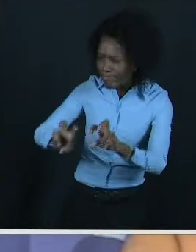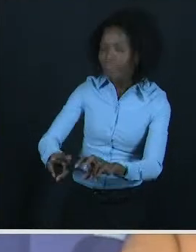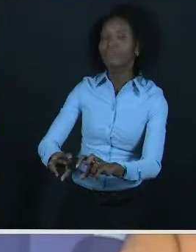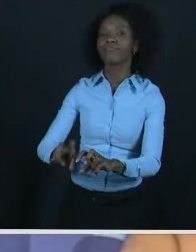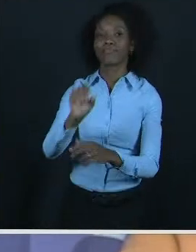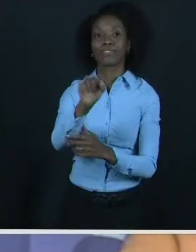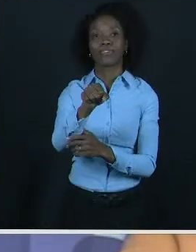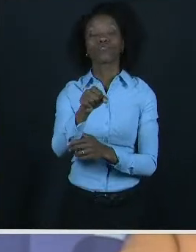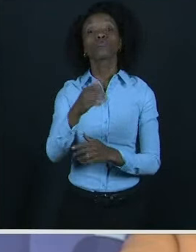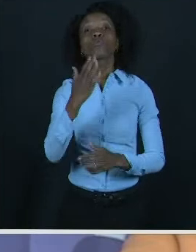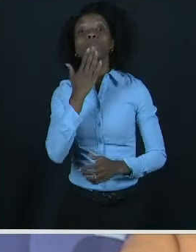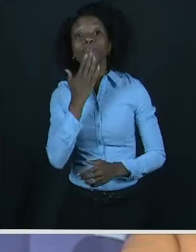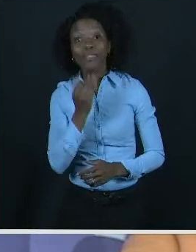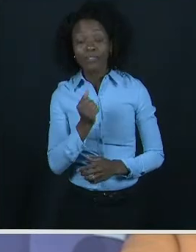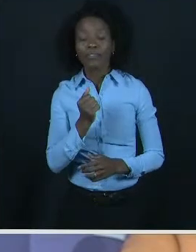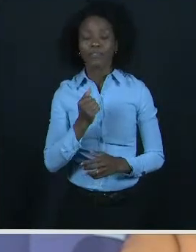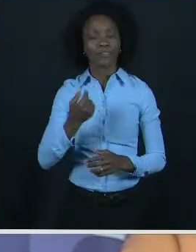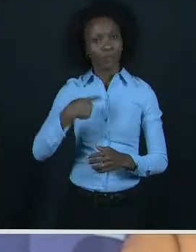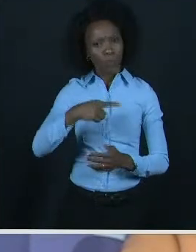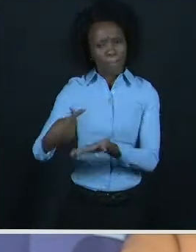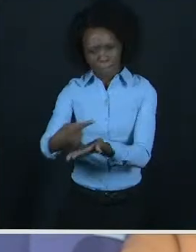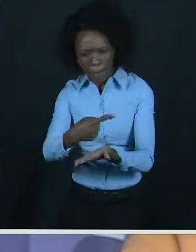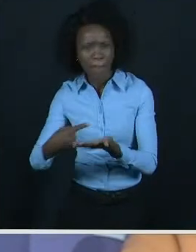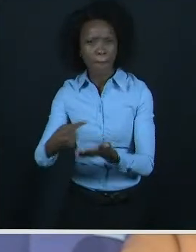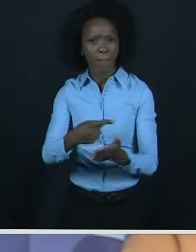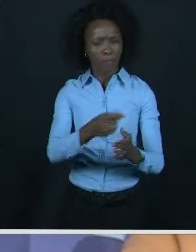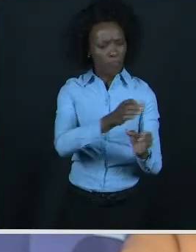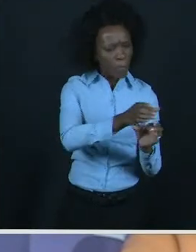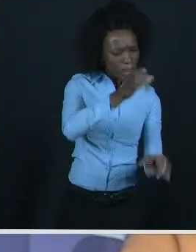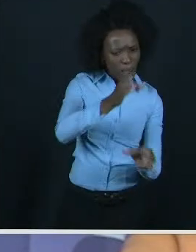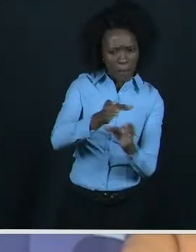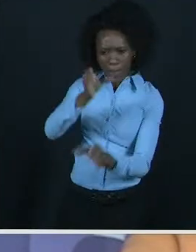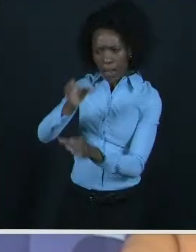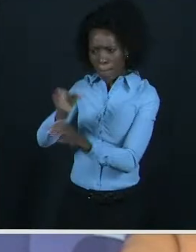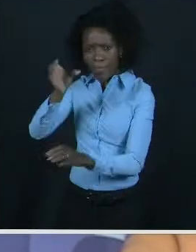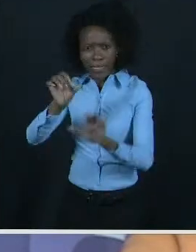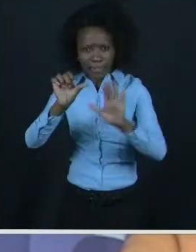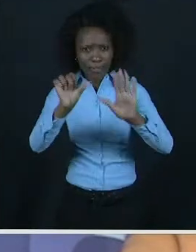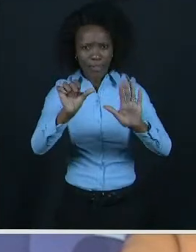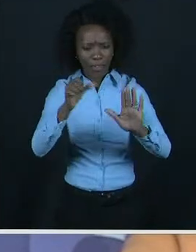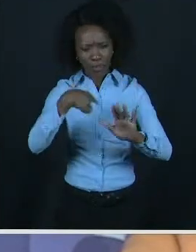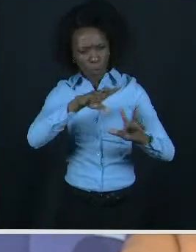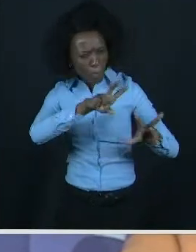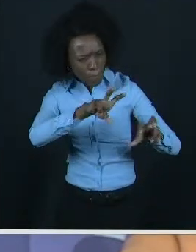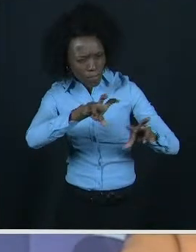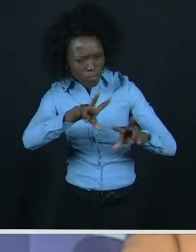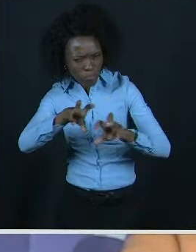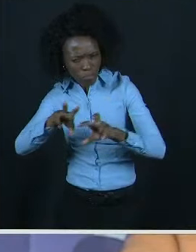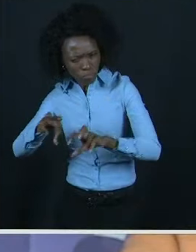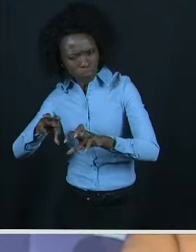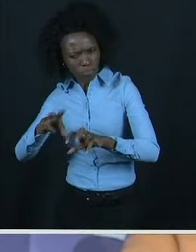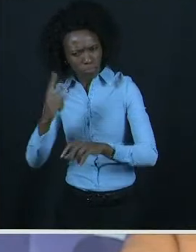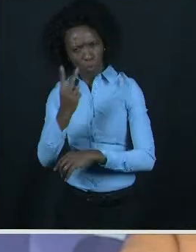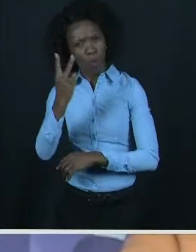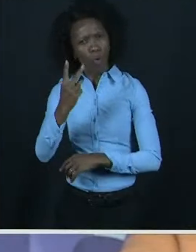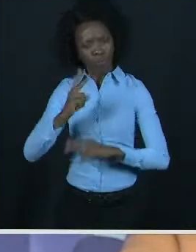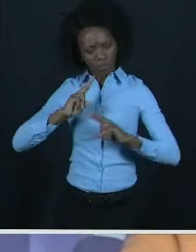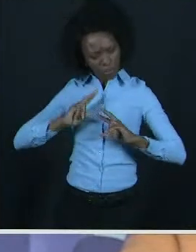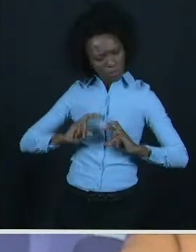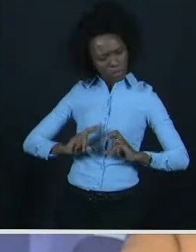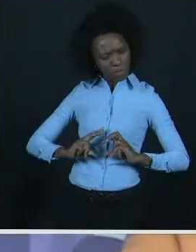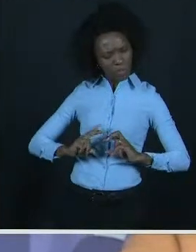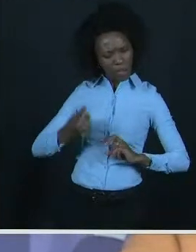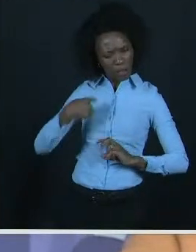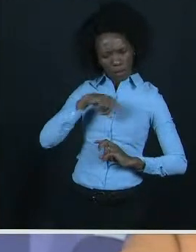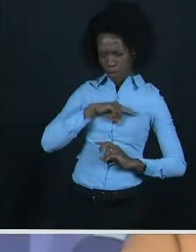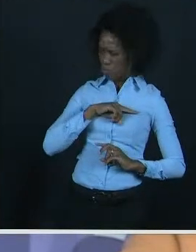the pillars and look at them introspectively, and where we have faltered and where we have